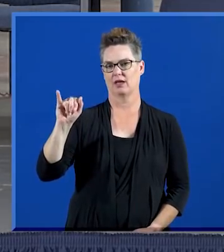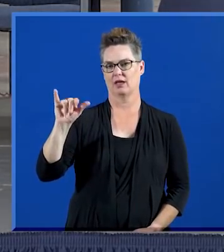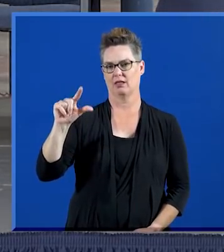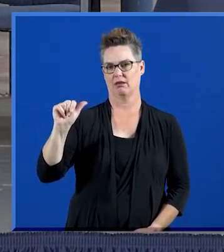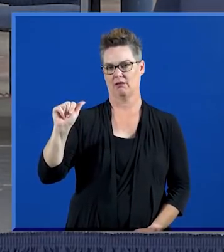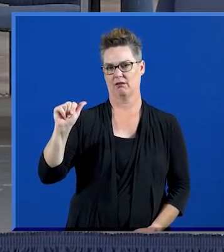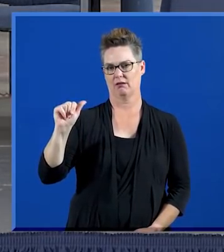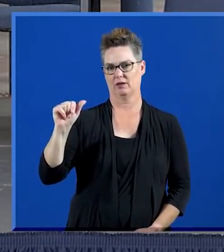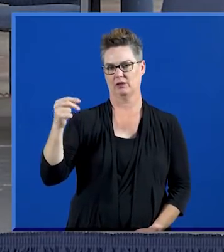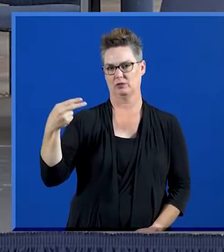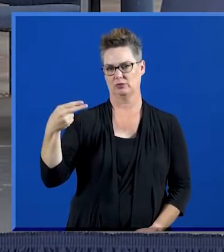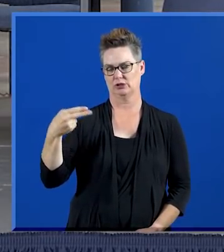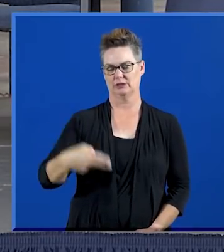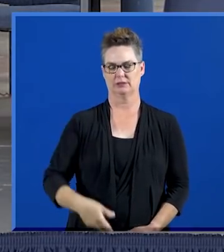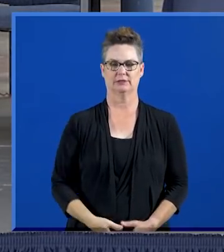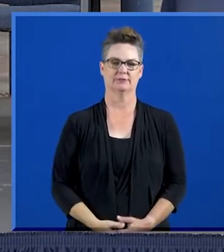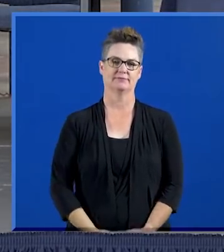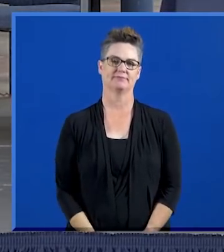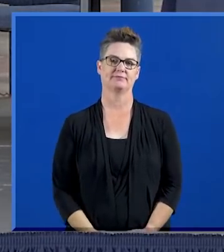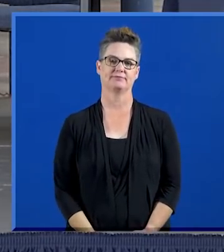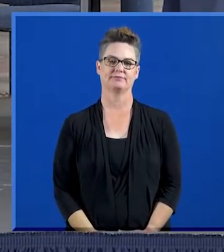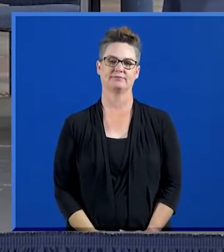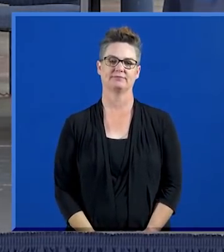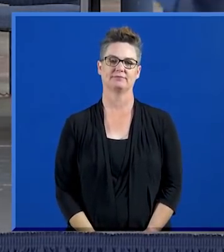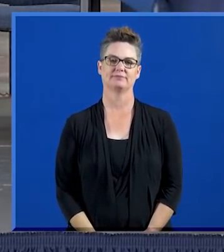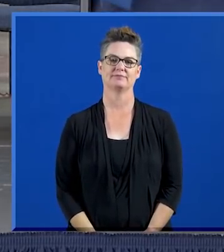Kayla Hugits.